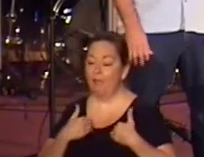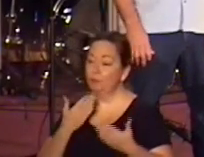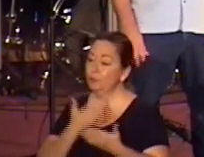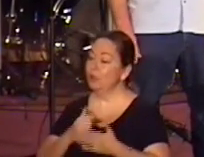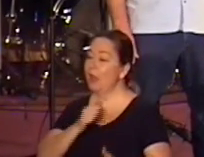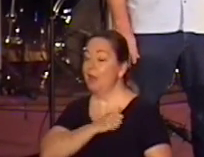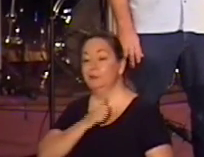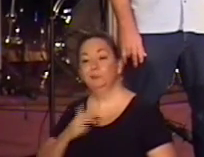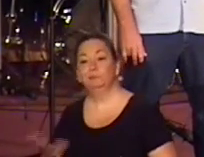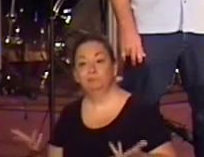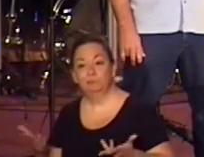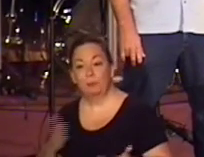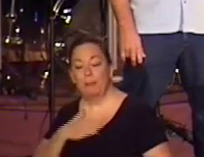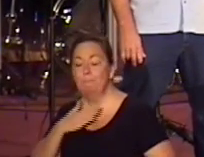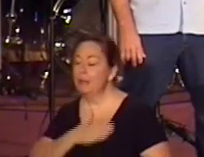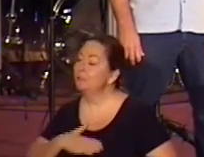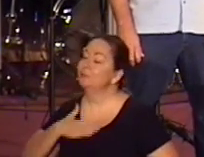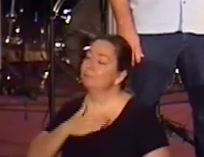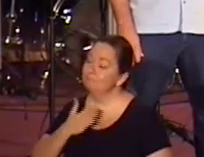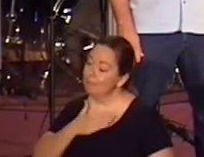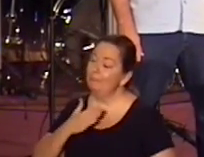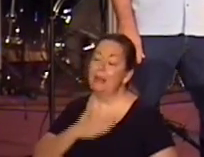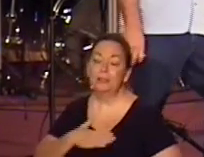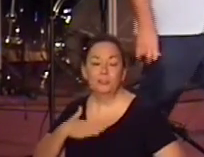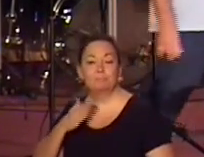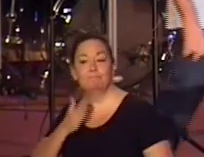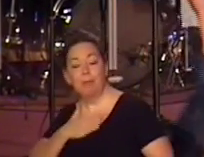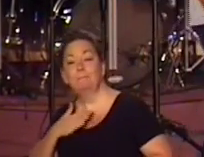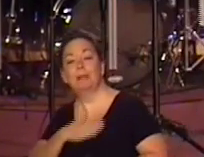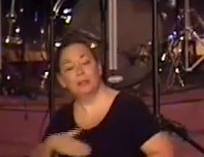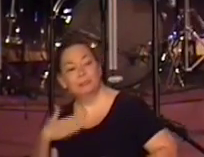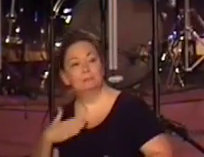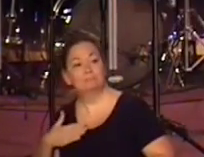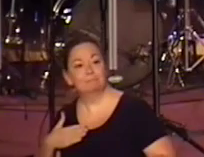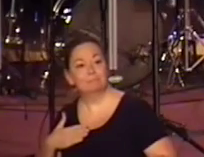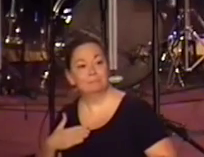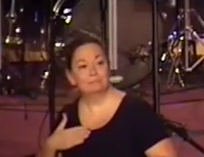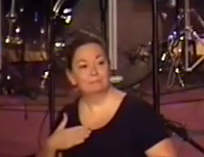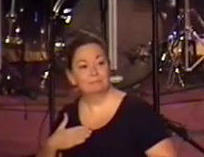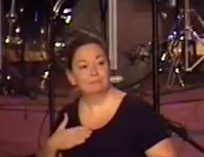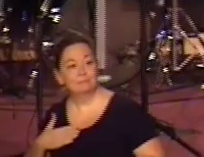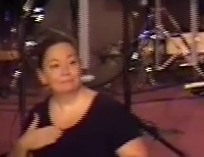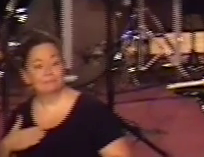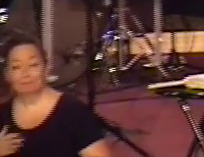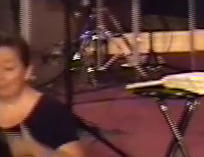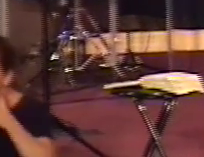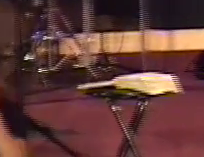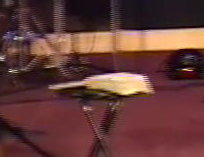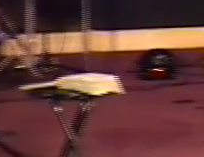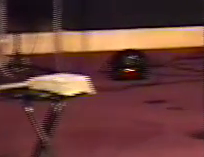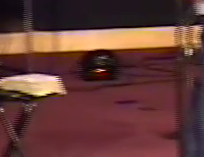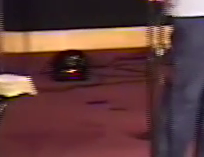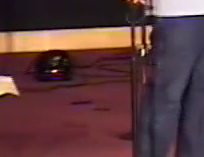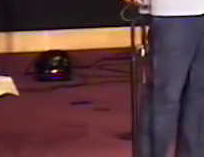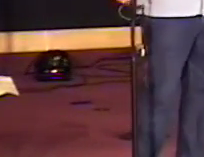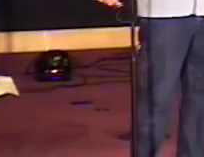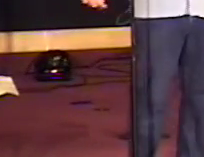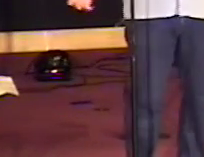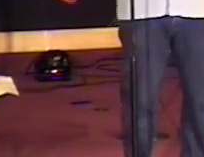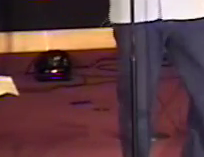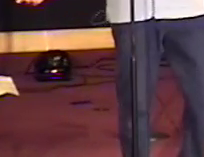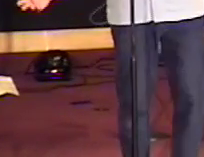attitude. My pleasure, my pleasure, my pleasure. Matter of fact, to say it, you better have a smile on your face. You really can't say it any other way, can